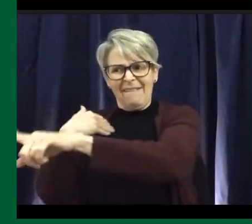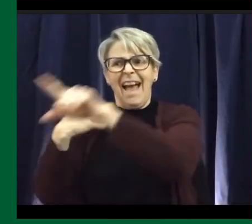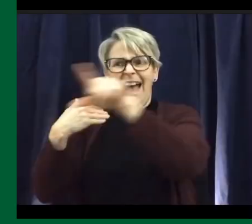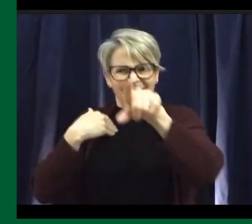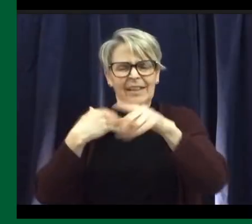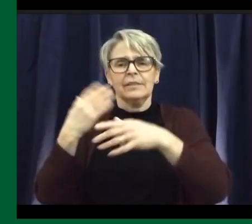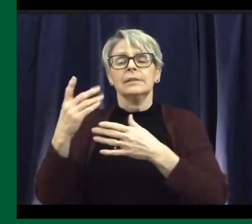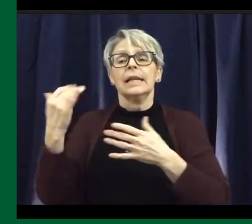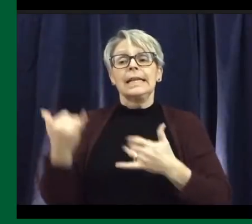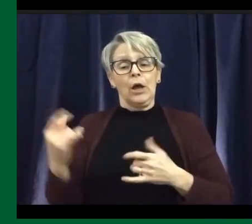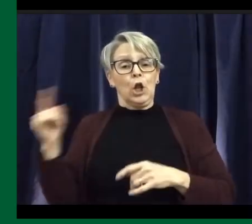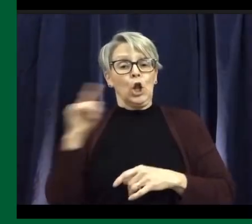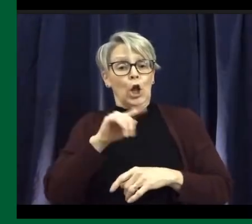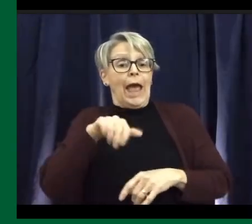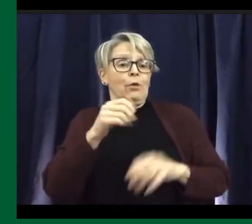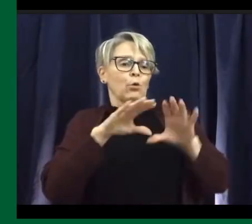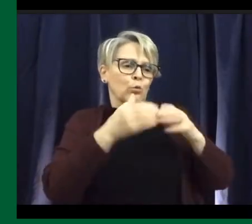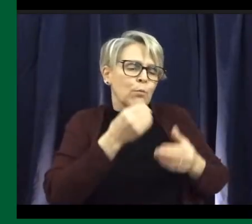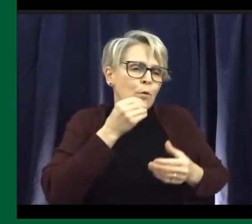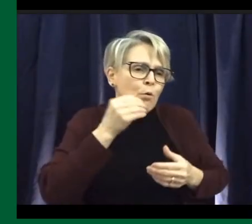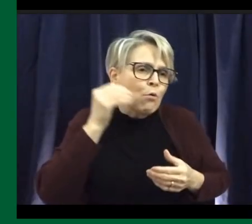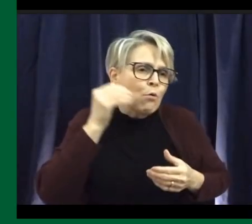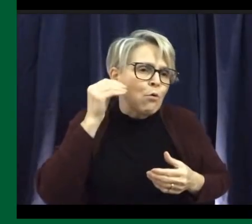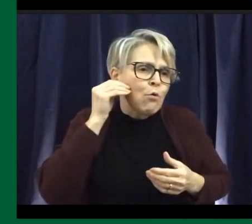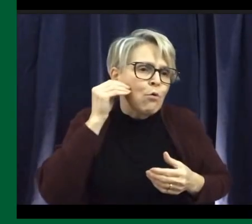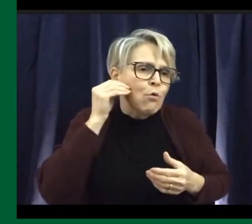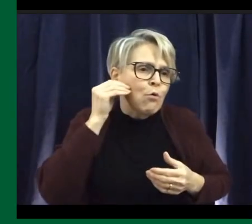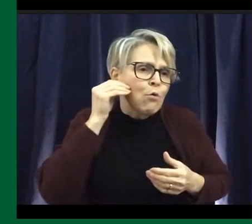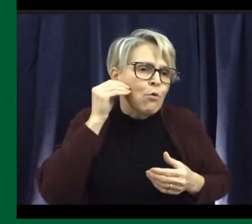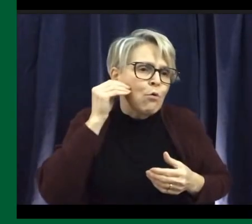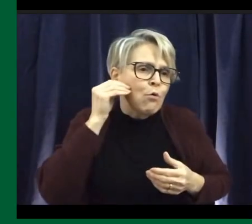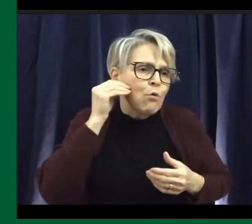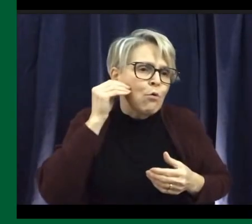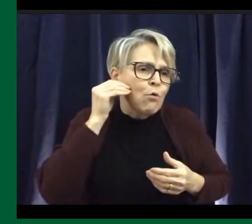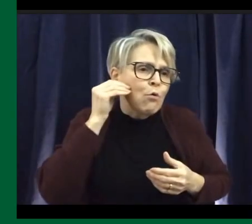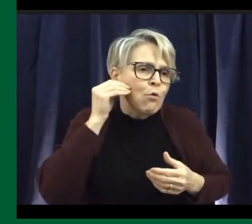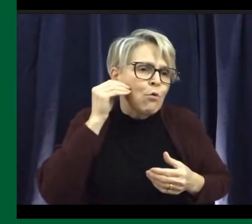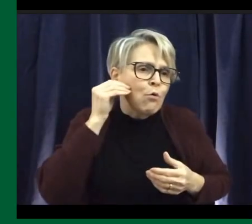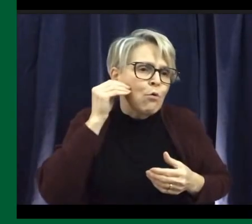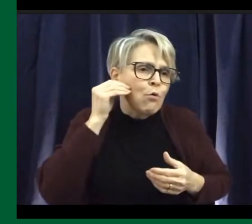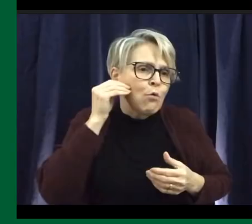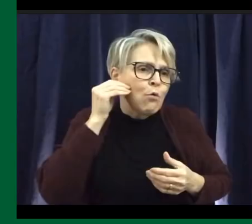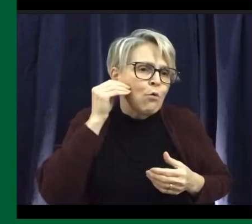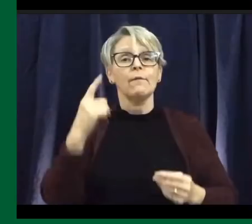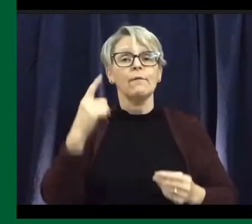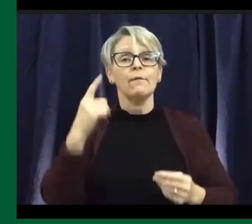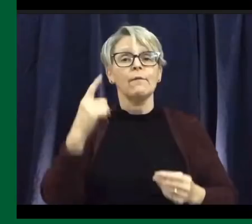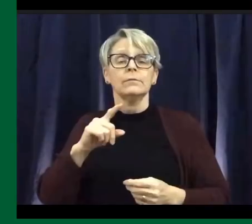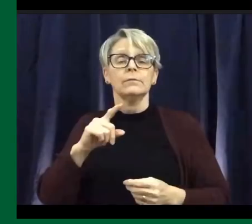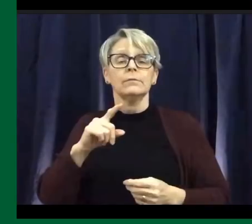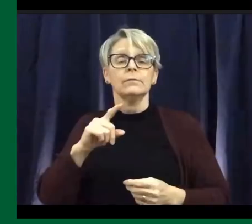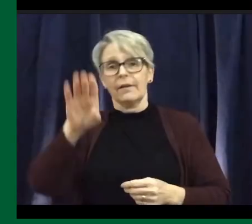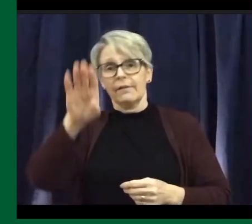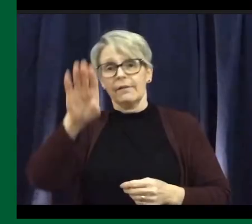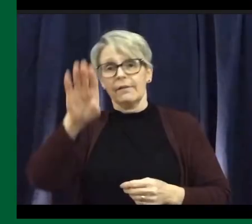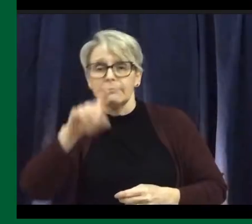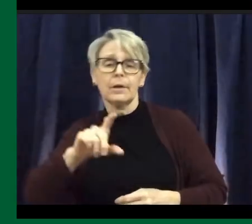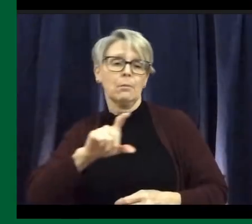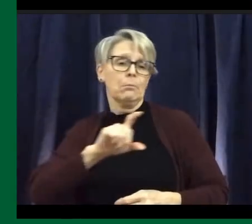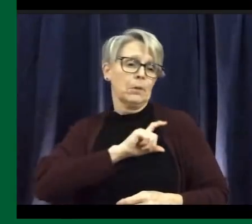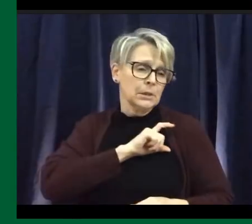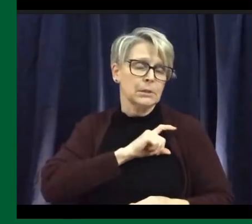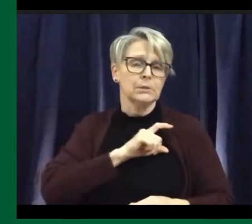others to look at rolling out the antigen test as we speak. With respect to fire, police, and the other pharmacies